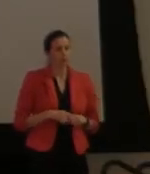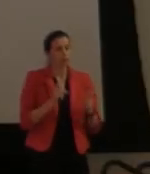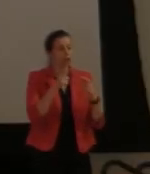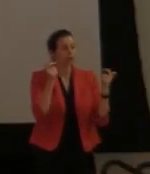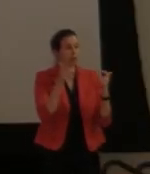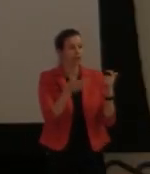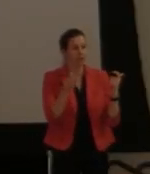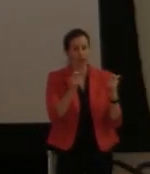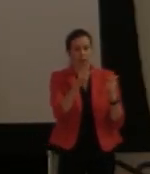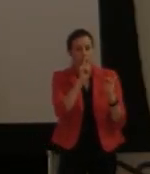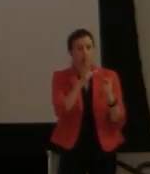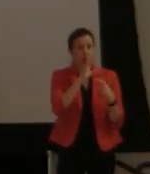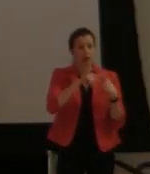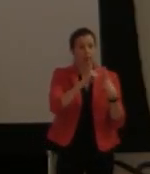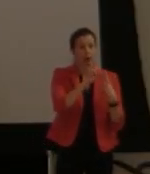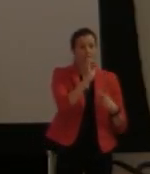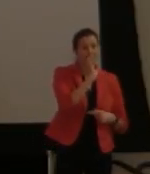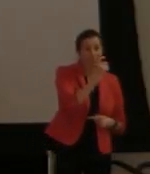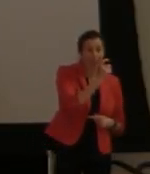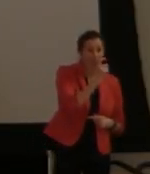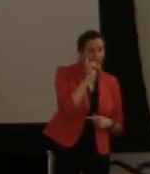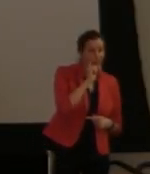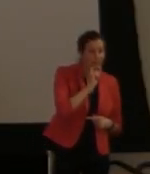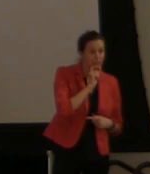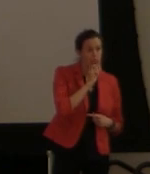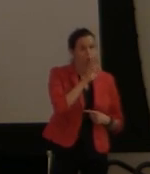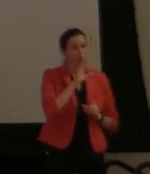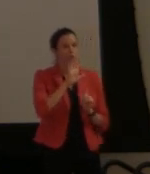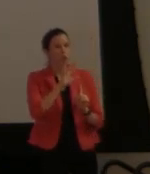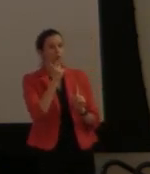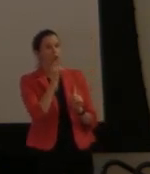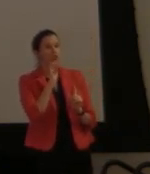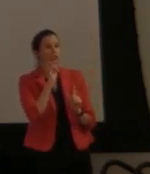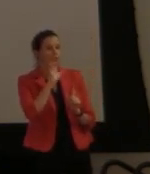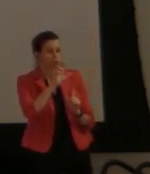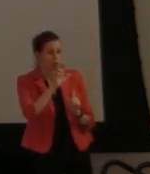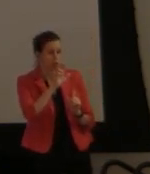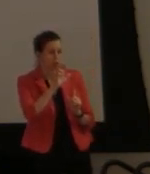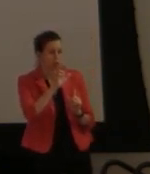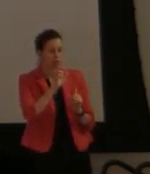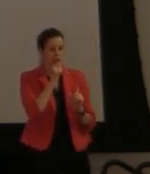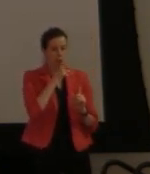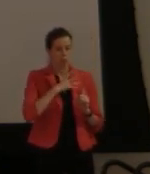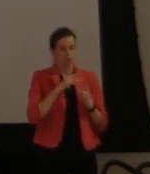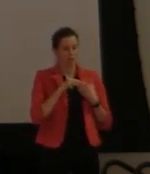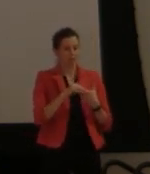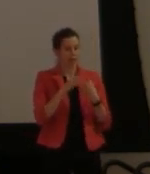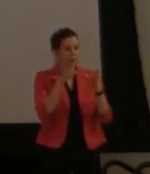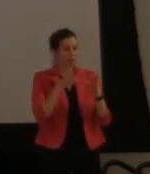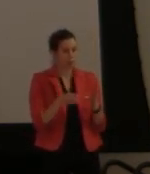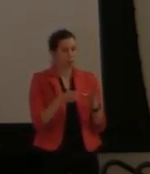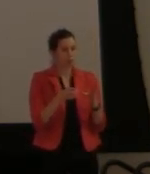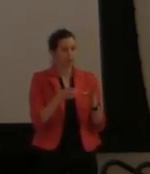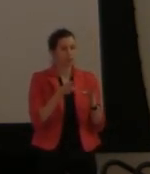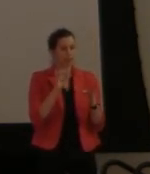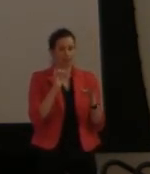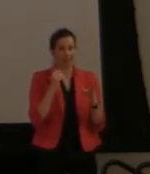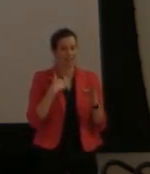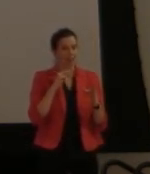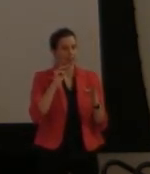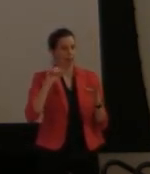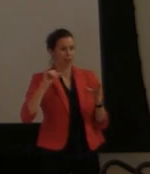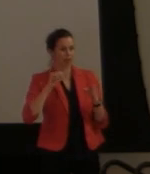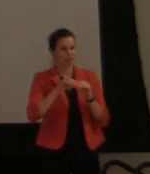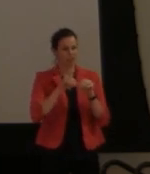are you talking about sex or are you talking about gender when you write something up? The women's studies person in me, that's what I have my master's degree in, could talk